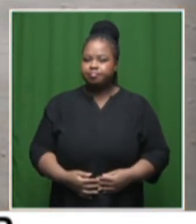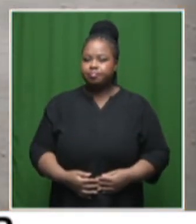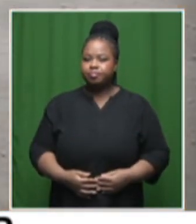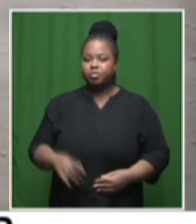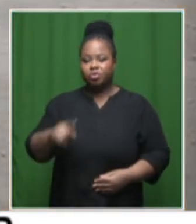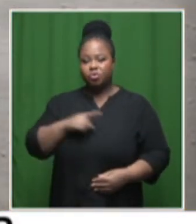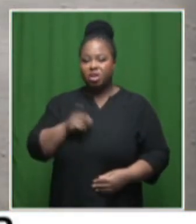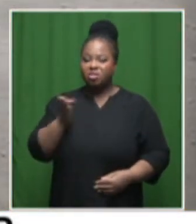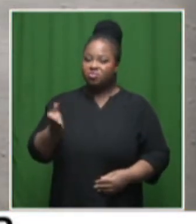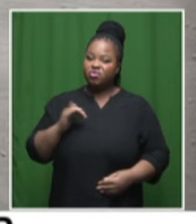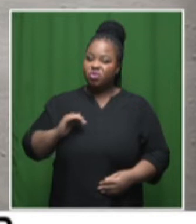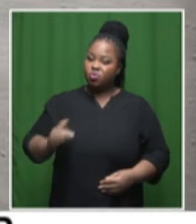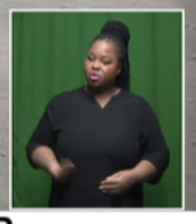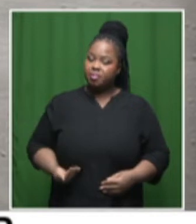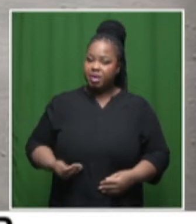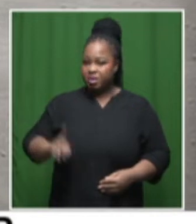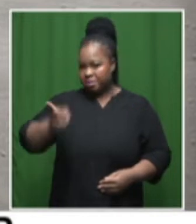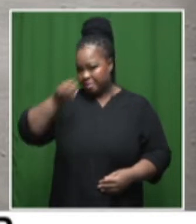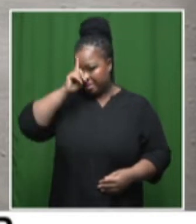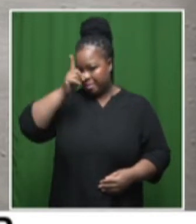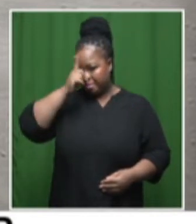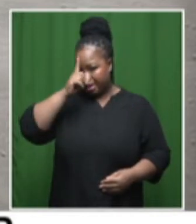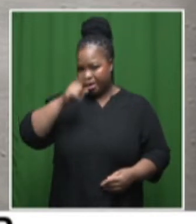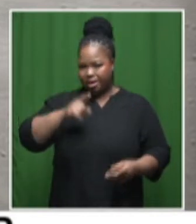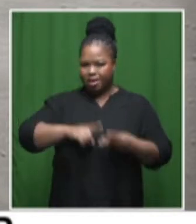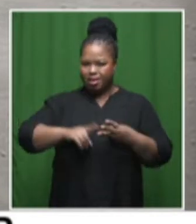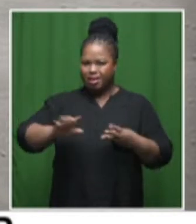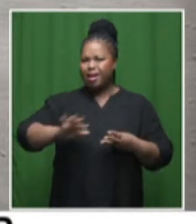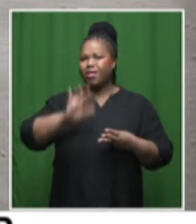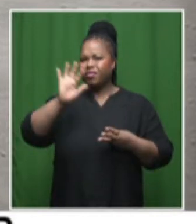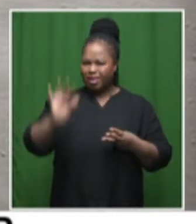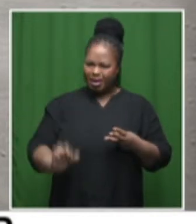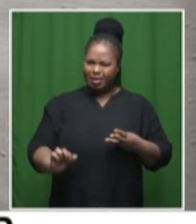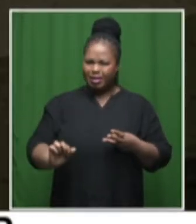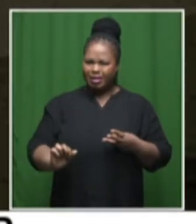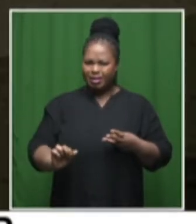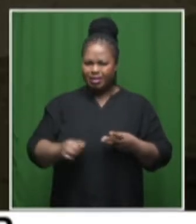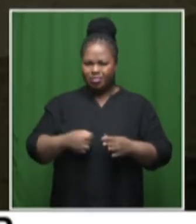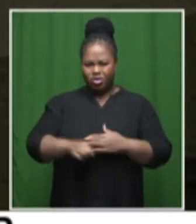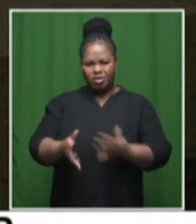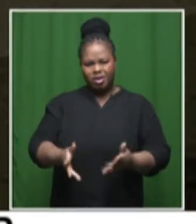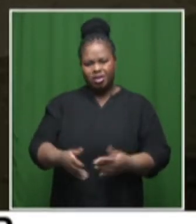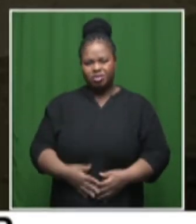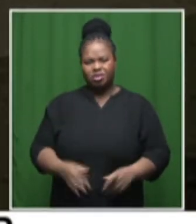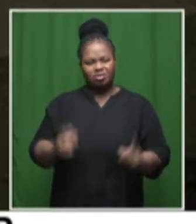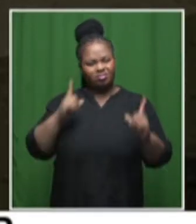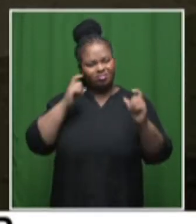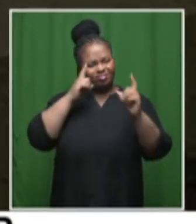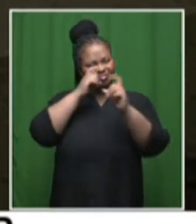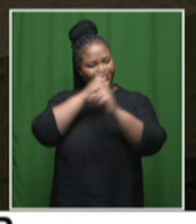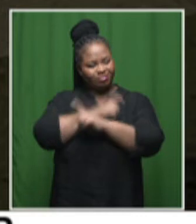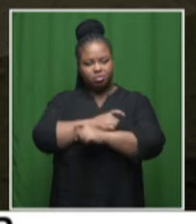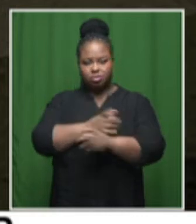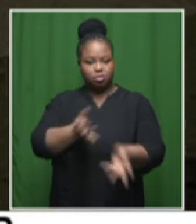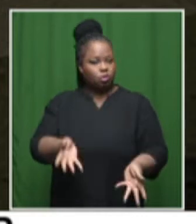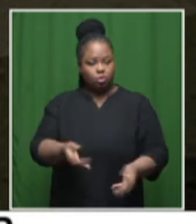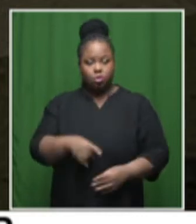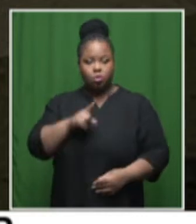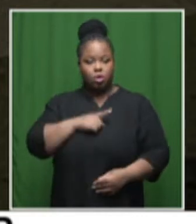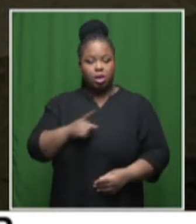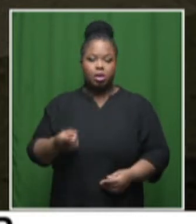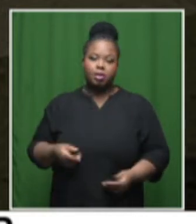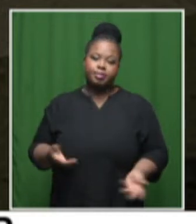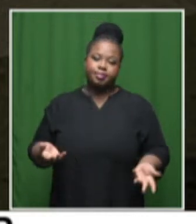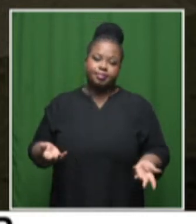Because being woman and being Black and being African is a complex existence in itself. And if we aren't